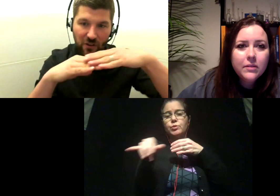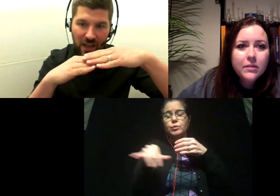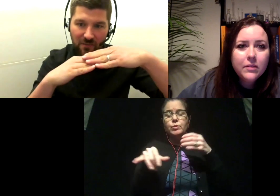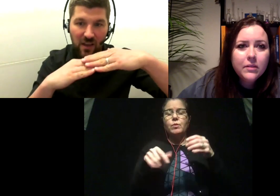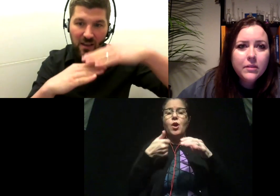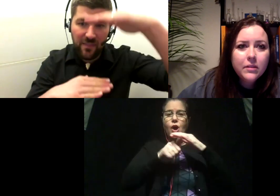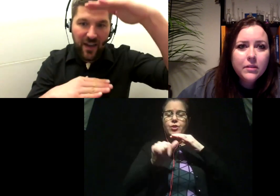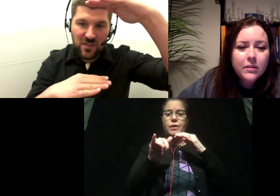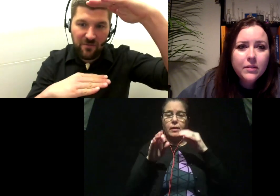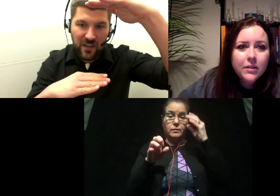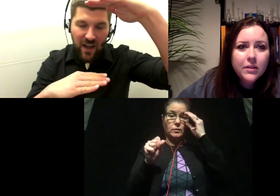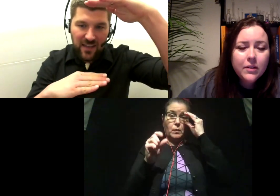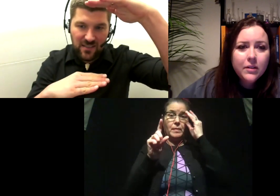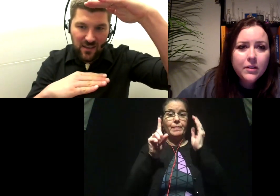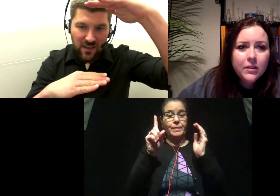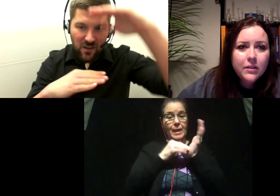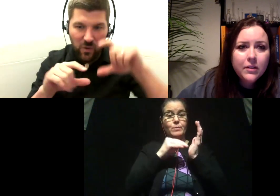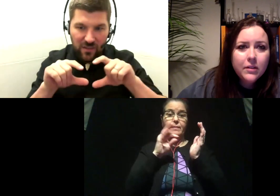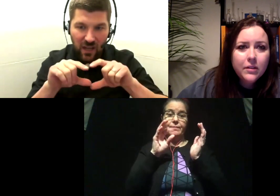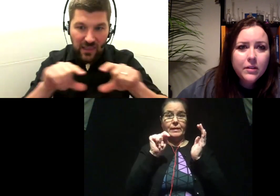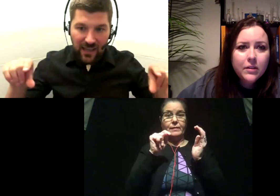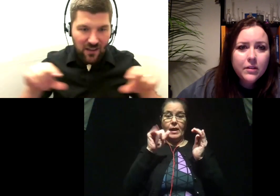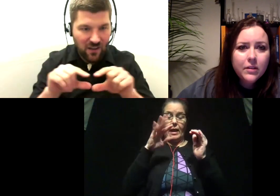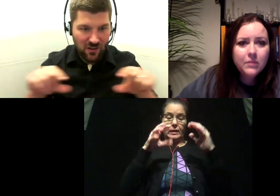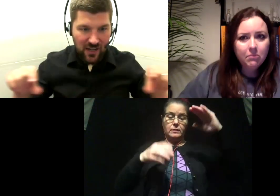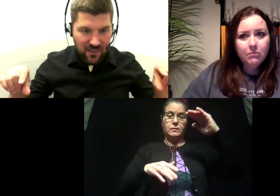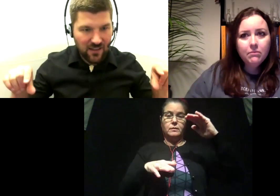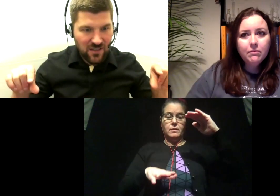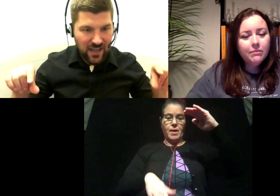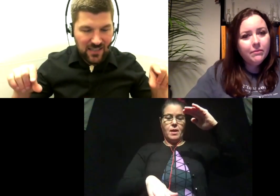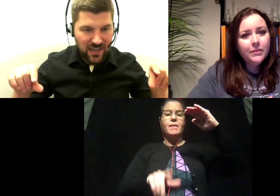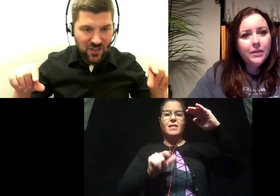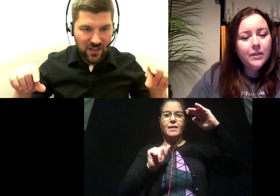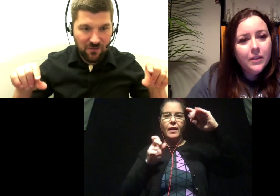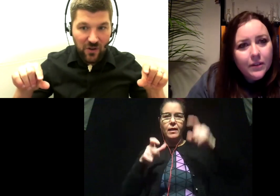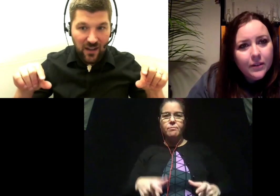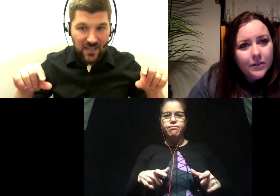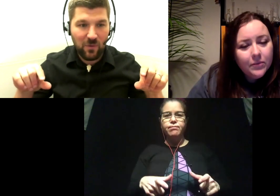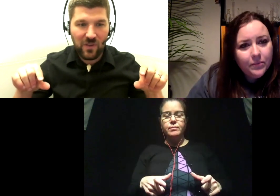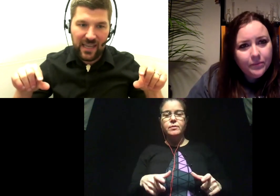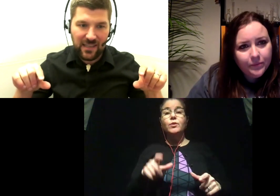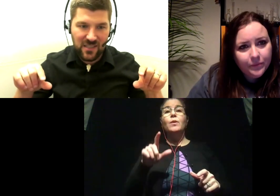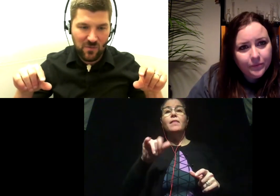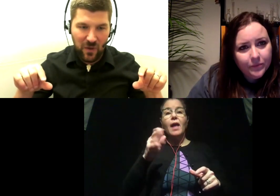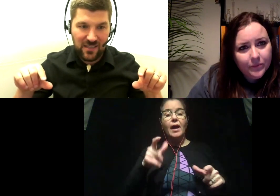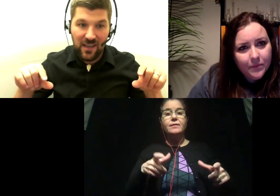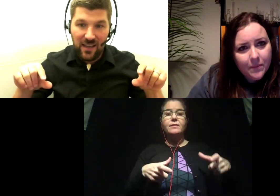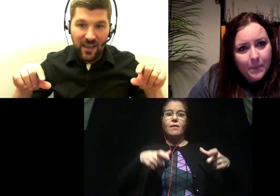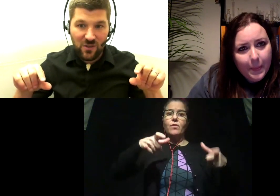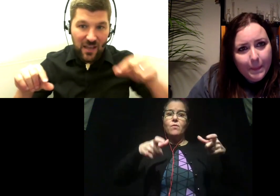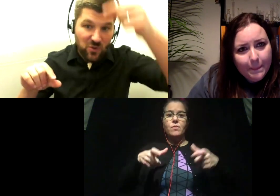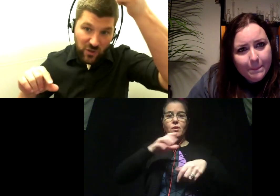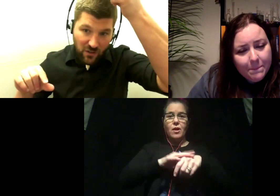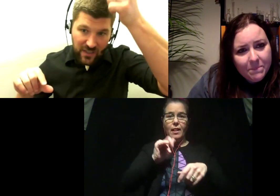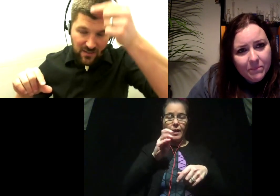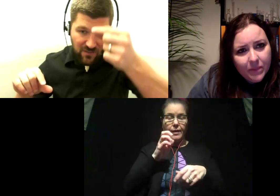sheet. So you'll have thousands of feet of ice with a lake underneath it. So the ice is actually floating on top of a lake in some spots. And